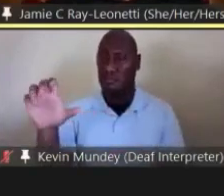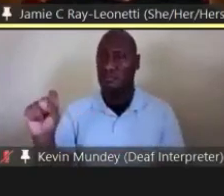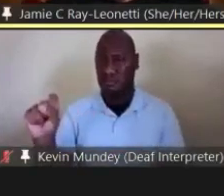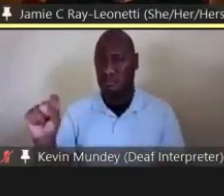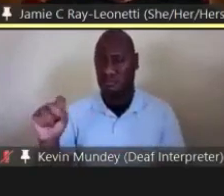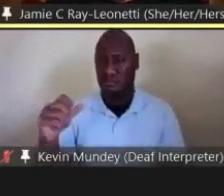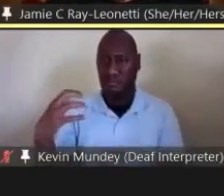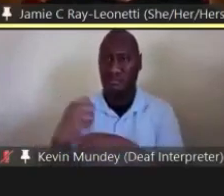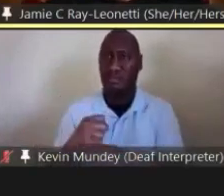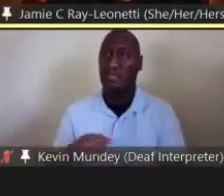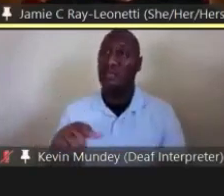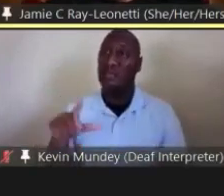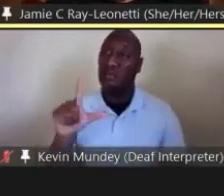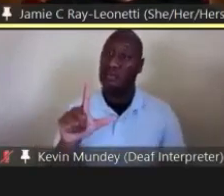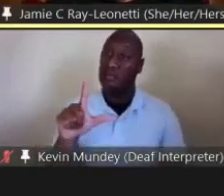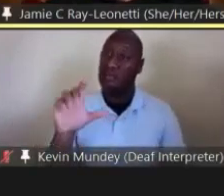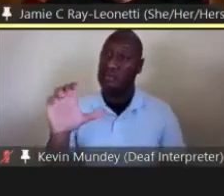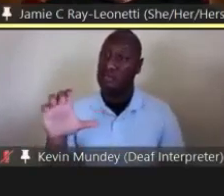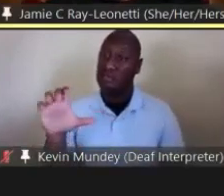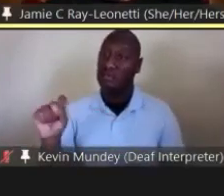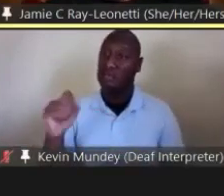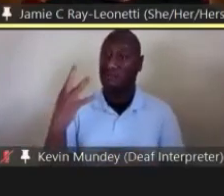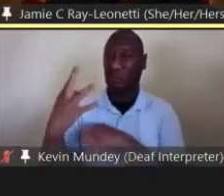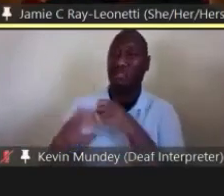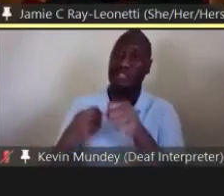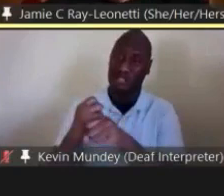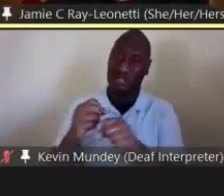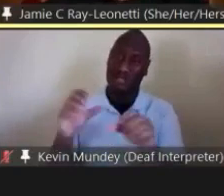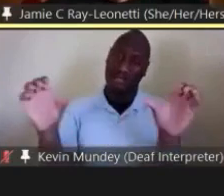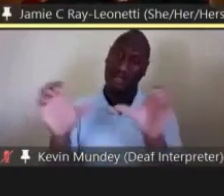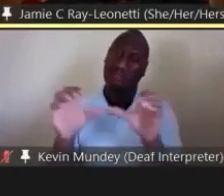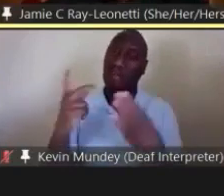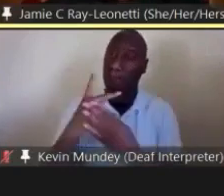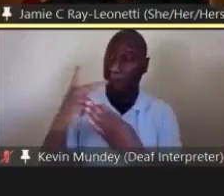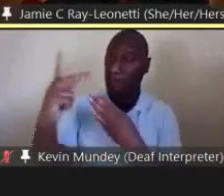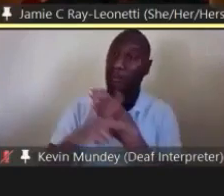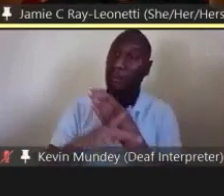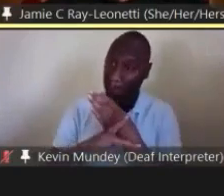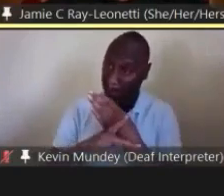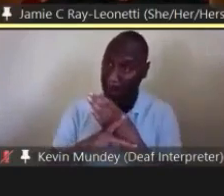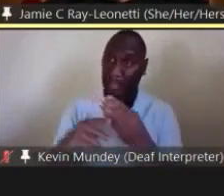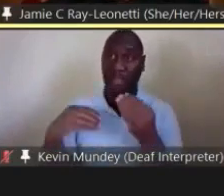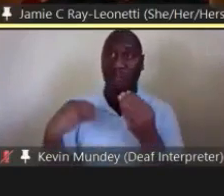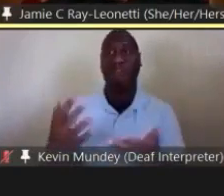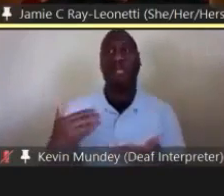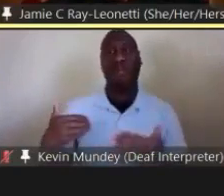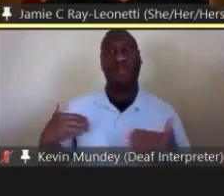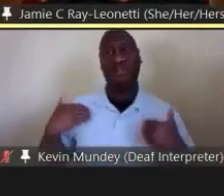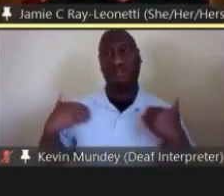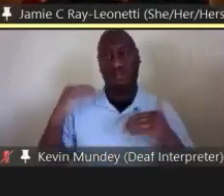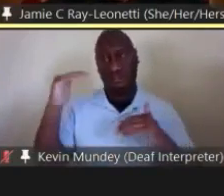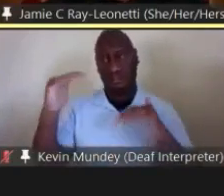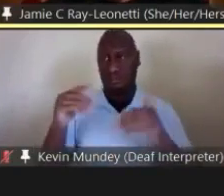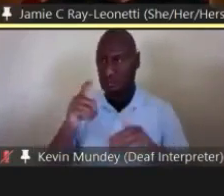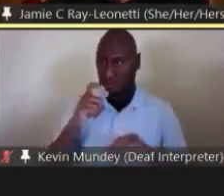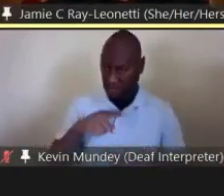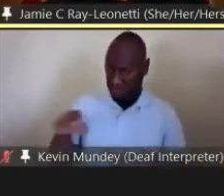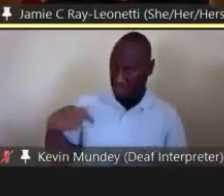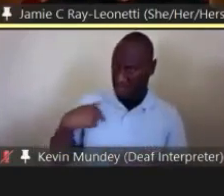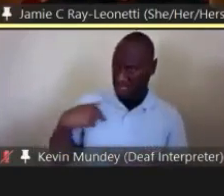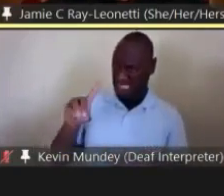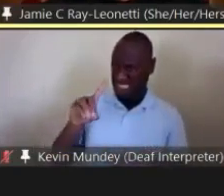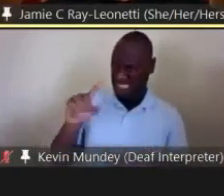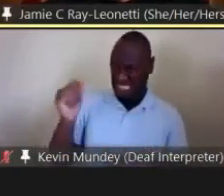LCS is a 4-year certificate program providing young adults with intellectual disabilities